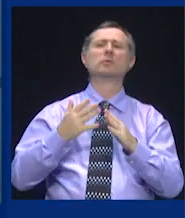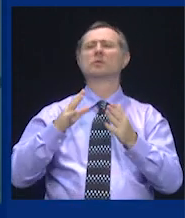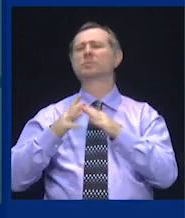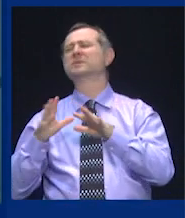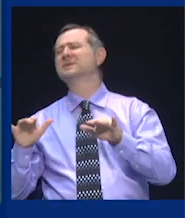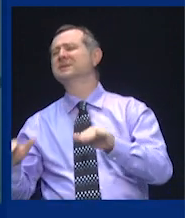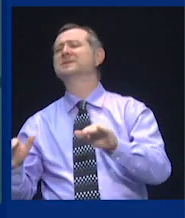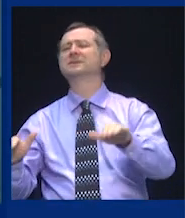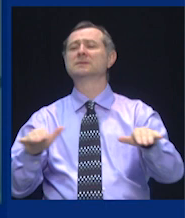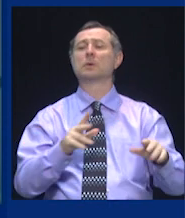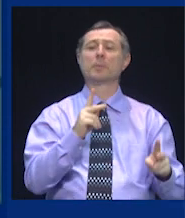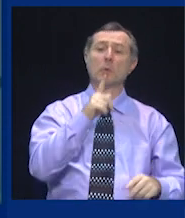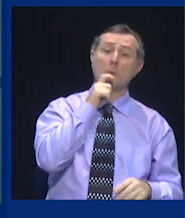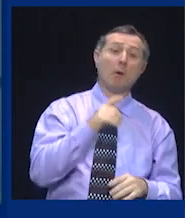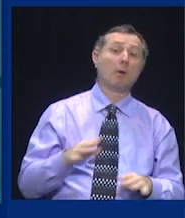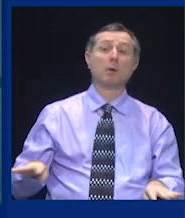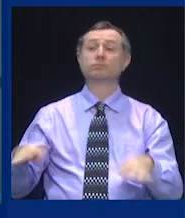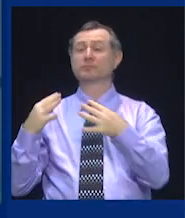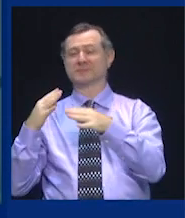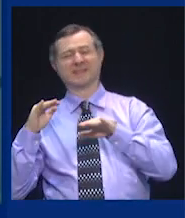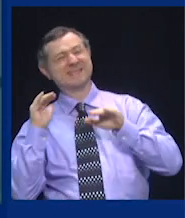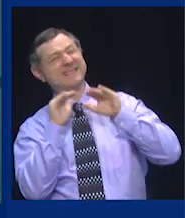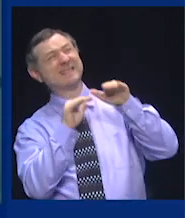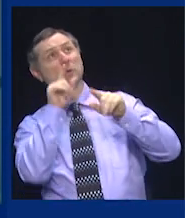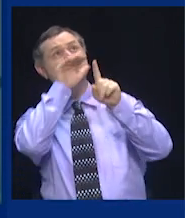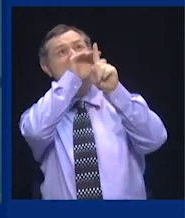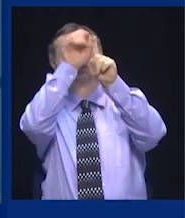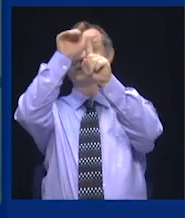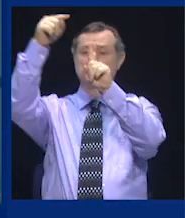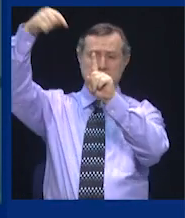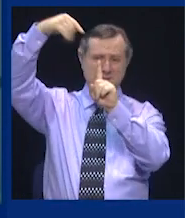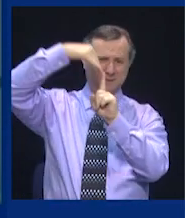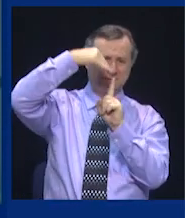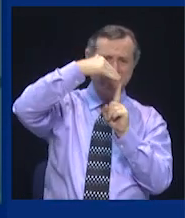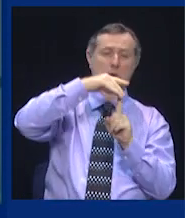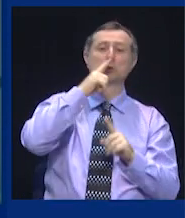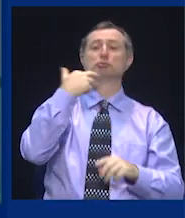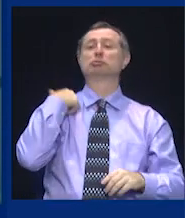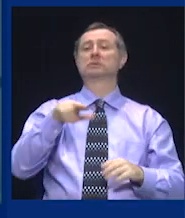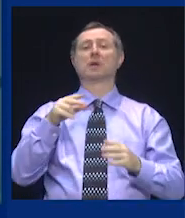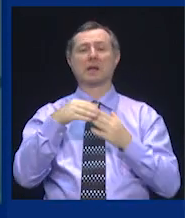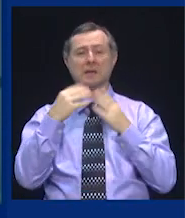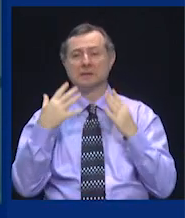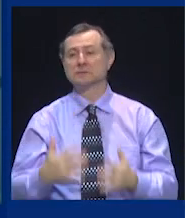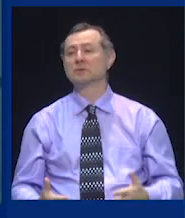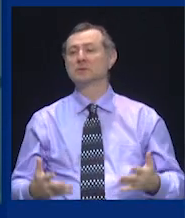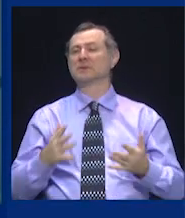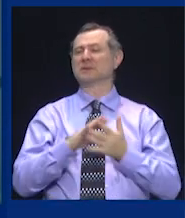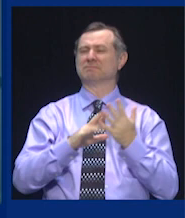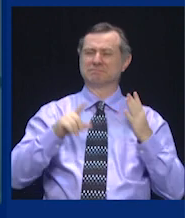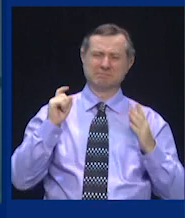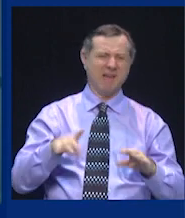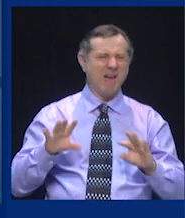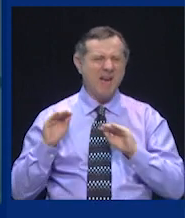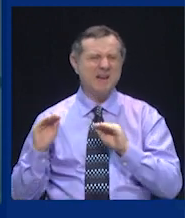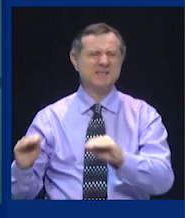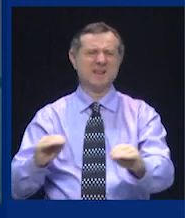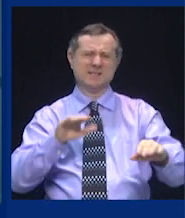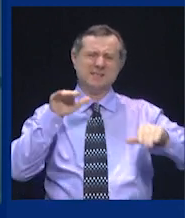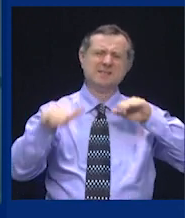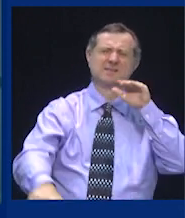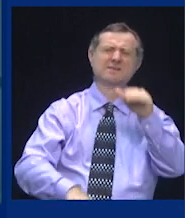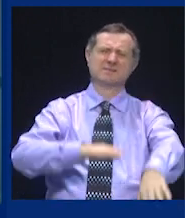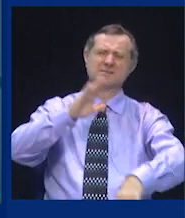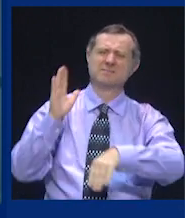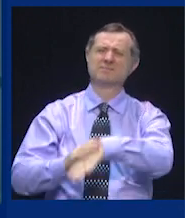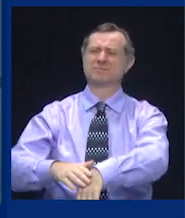have credibility in the community, religious leaders, educate people who still think that this is